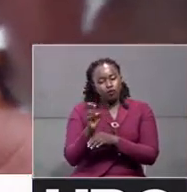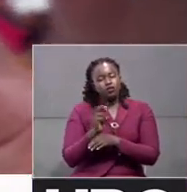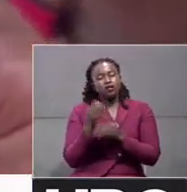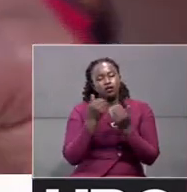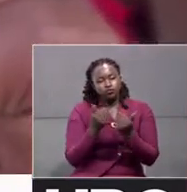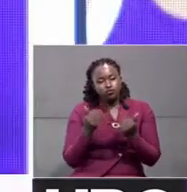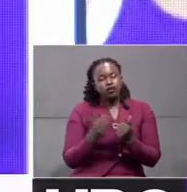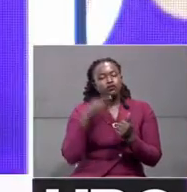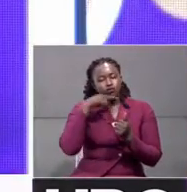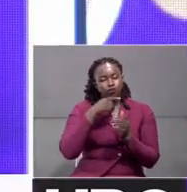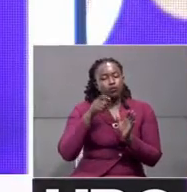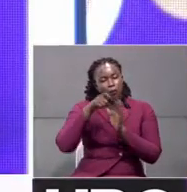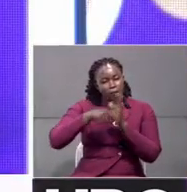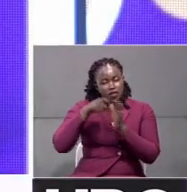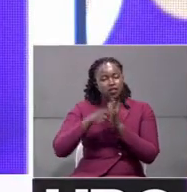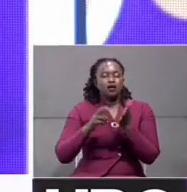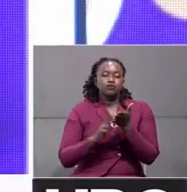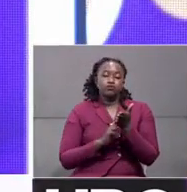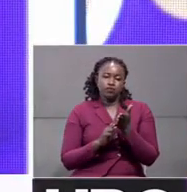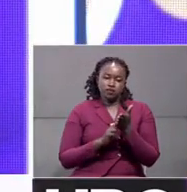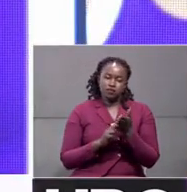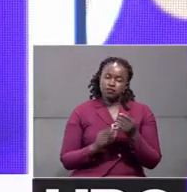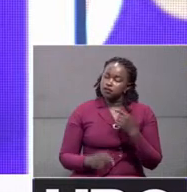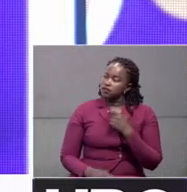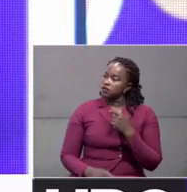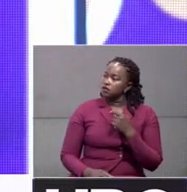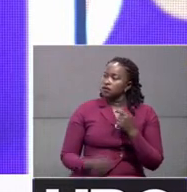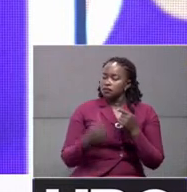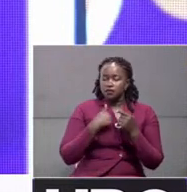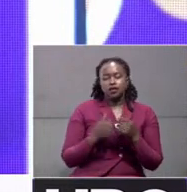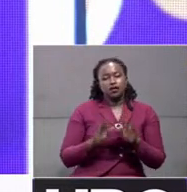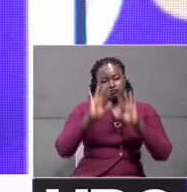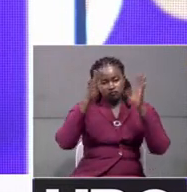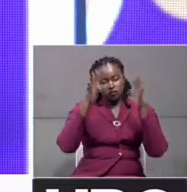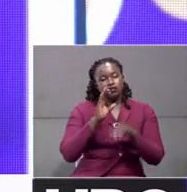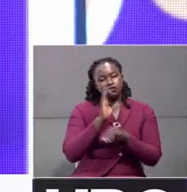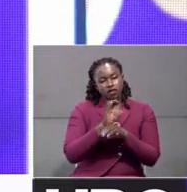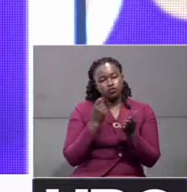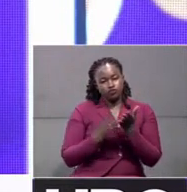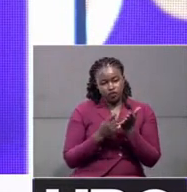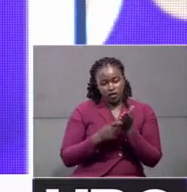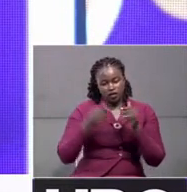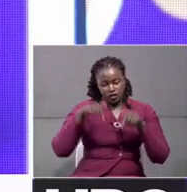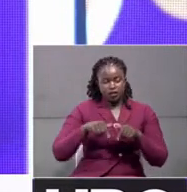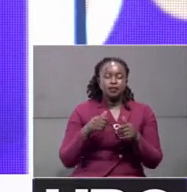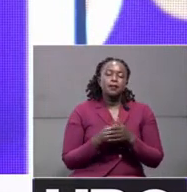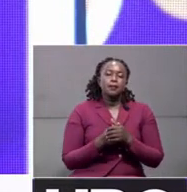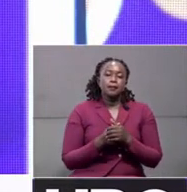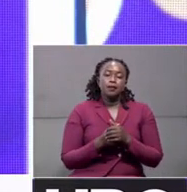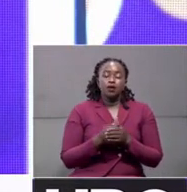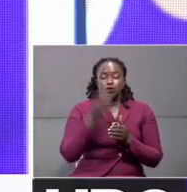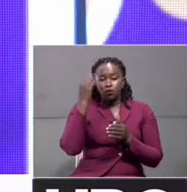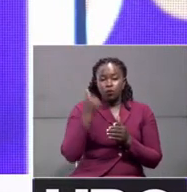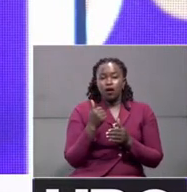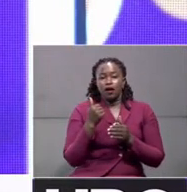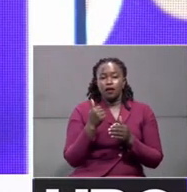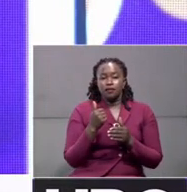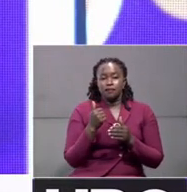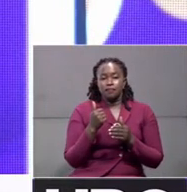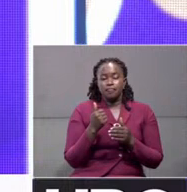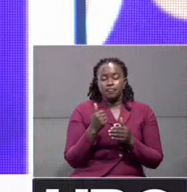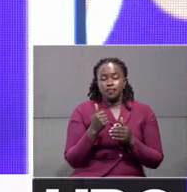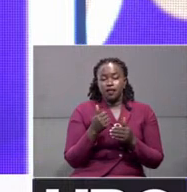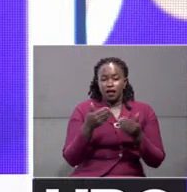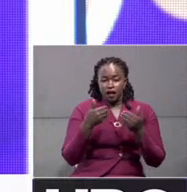media consumption. I am so appreciative of the Anglican Church in Uganda for taking a societal